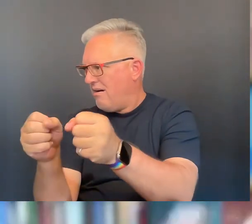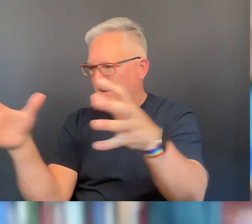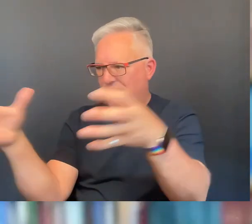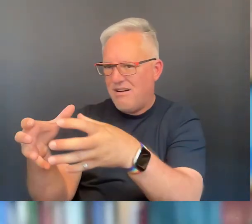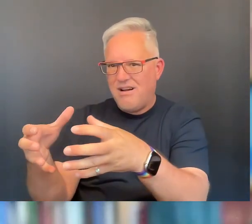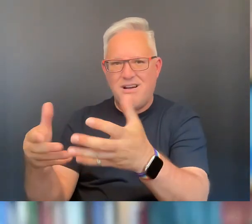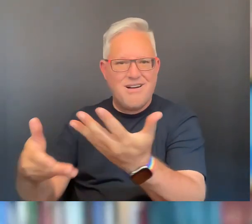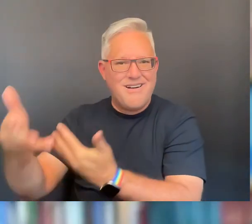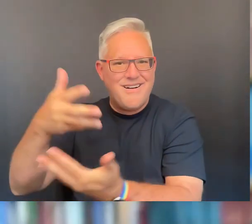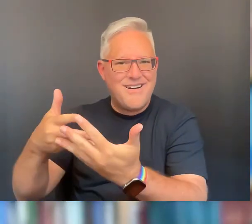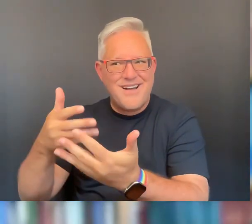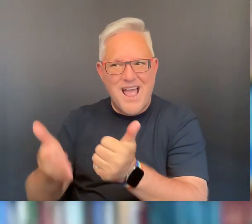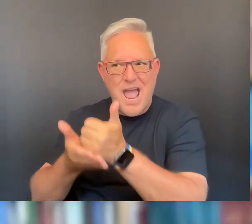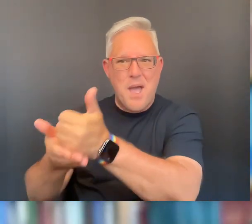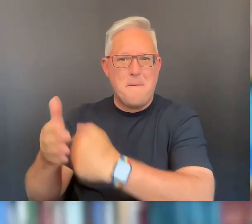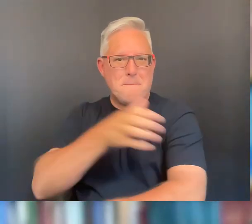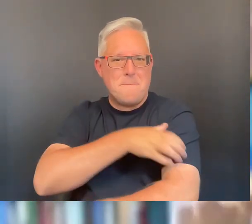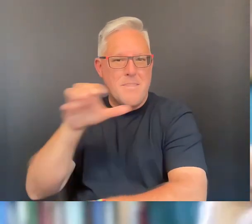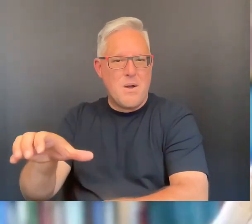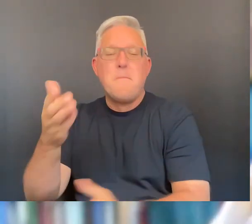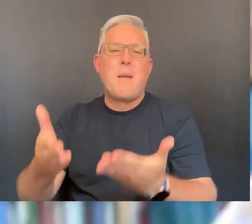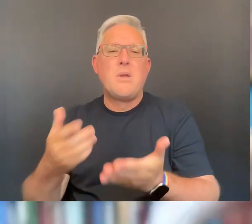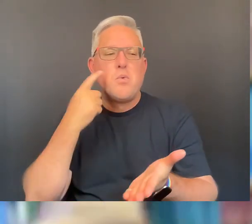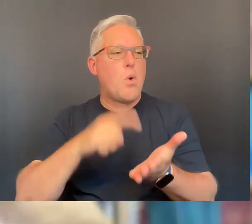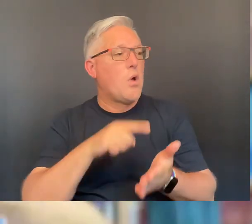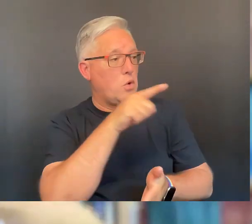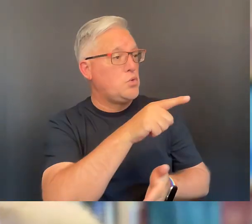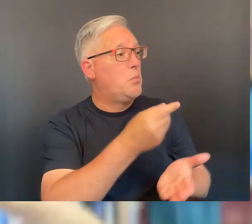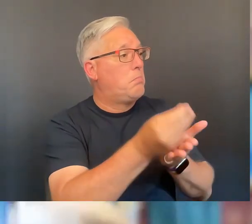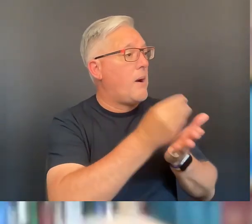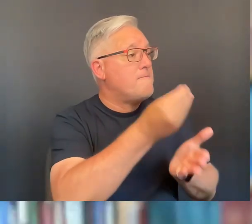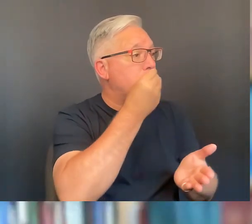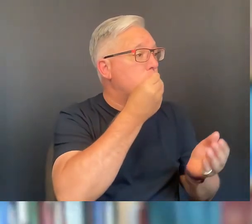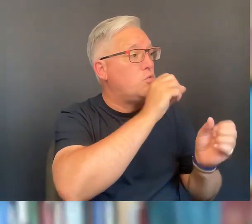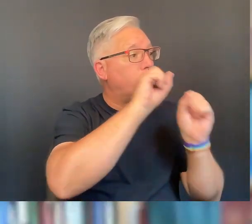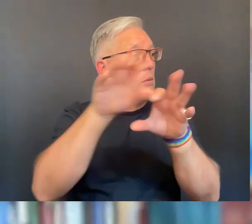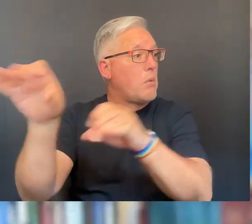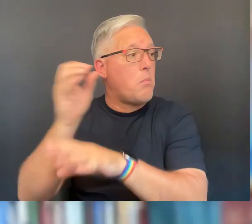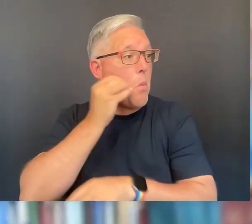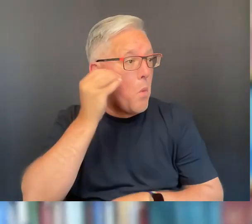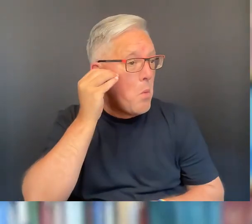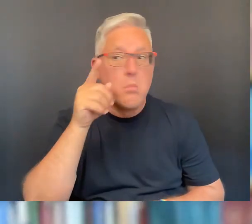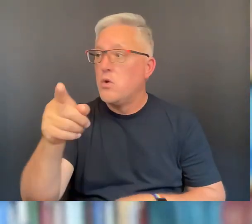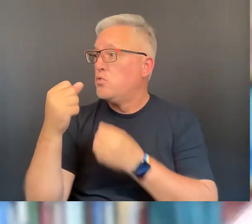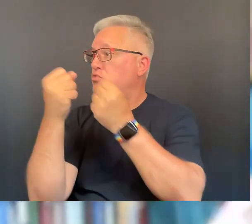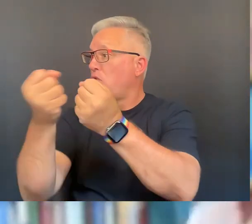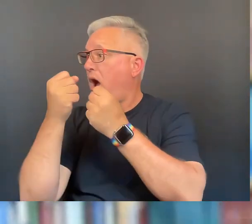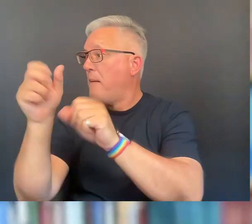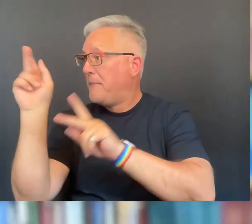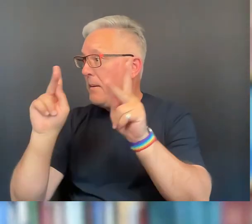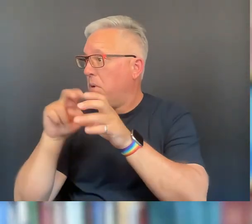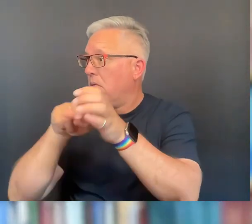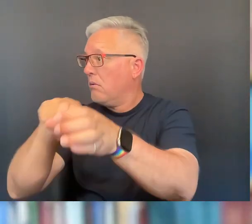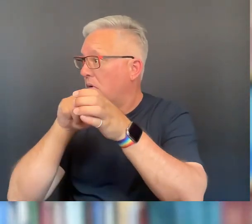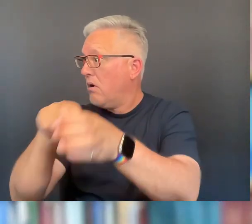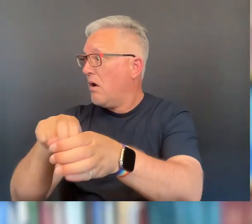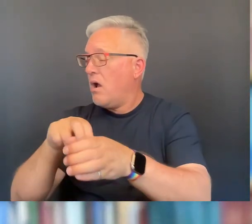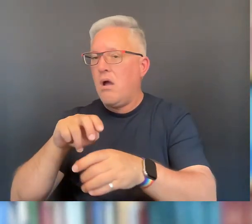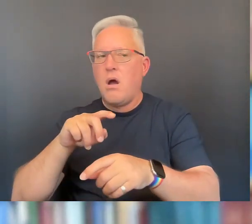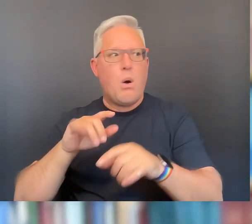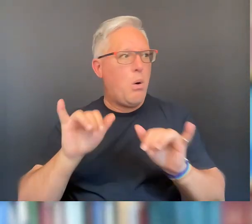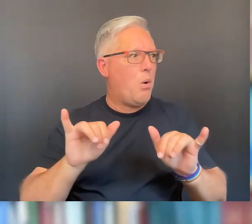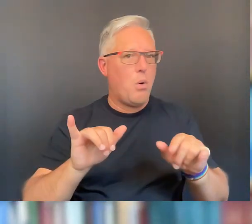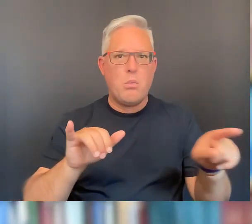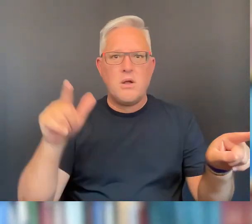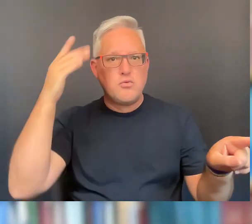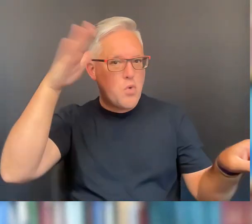have noticed it in your own congregations that this person is doing grocery runs, this person is driving other folks, but we don't actually know about this